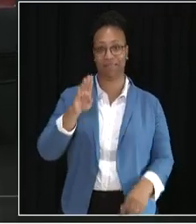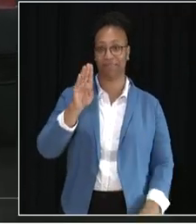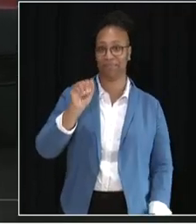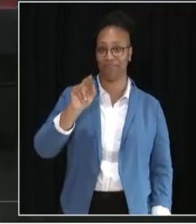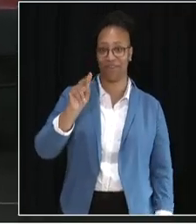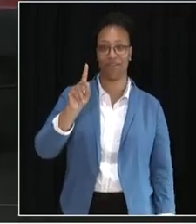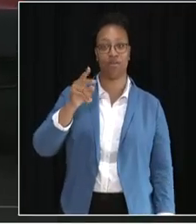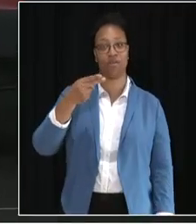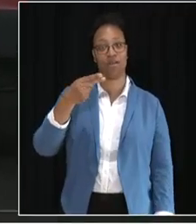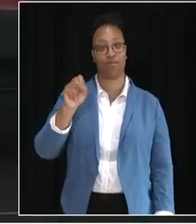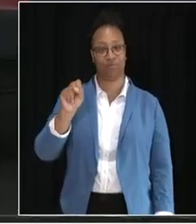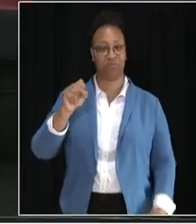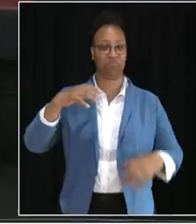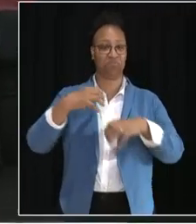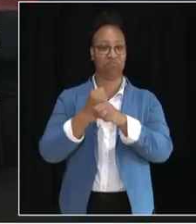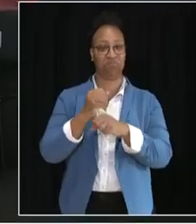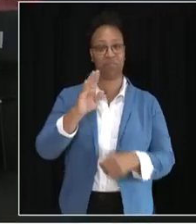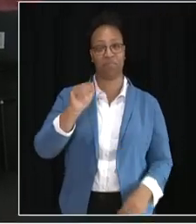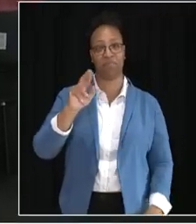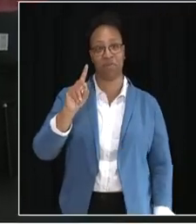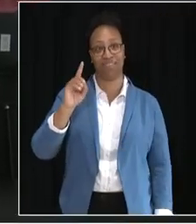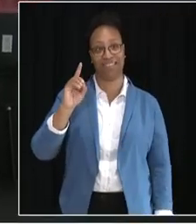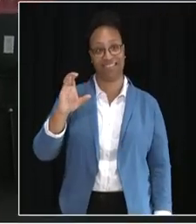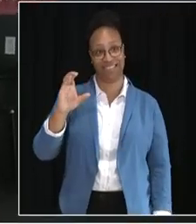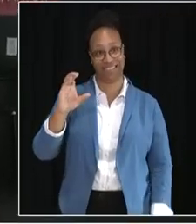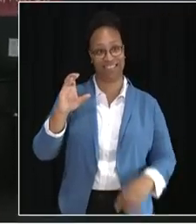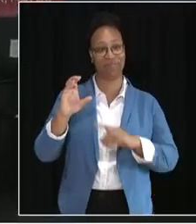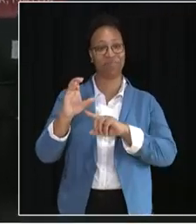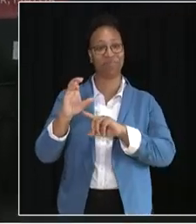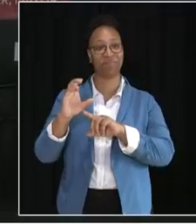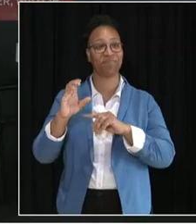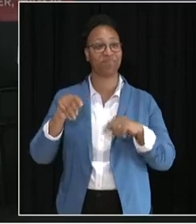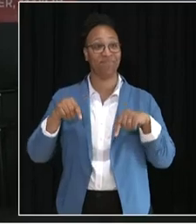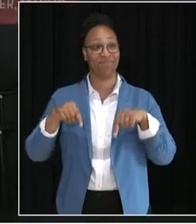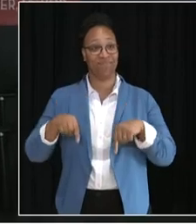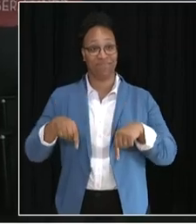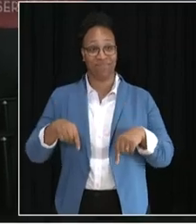And good morning. My name is Kennard Branch, head of school at Bard, D.C.